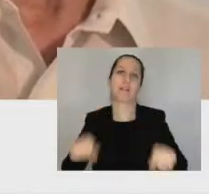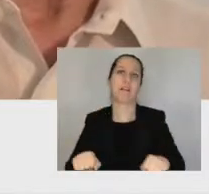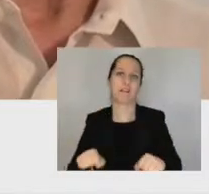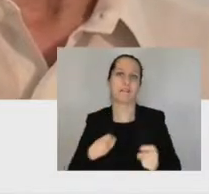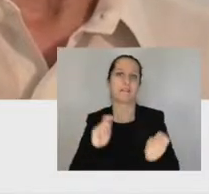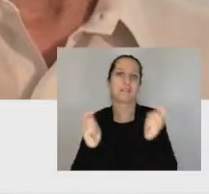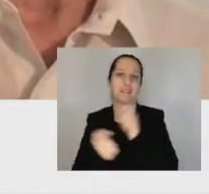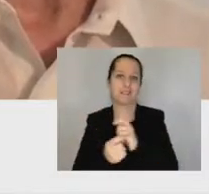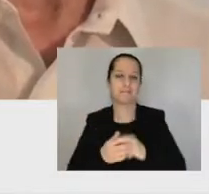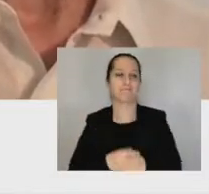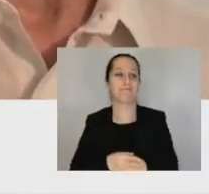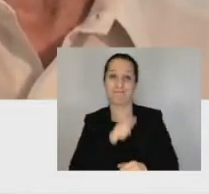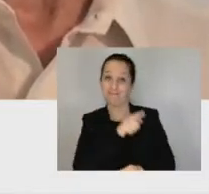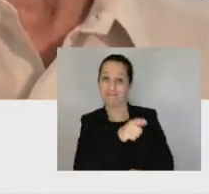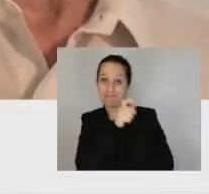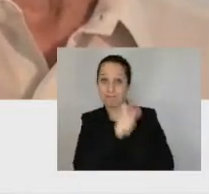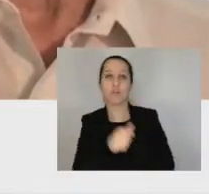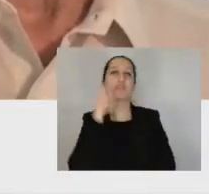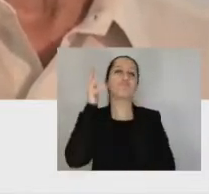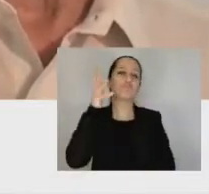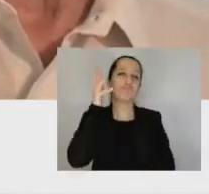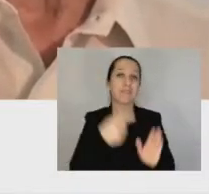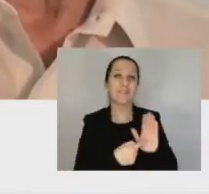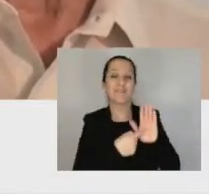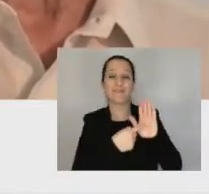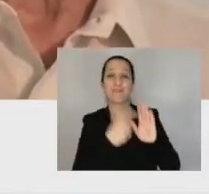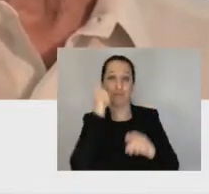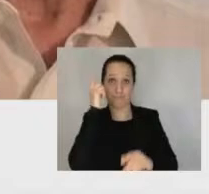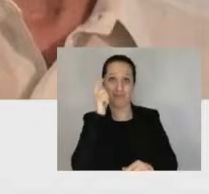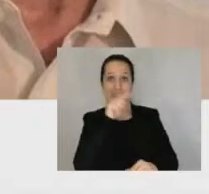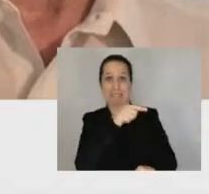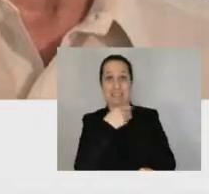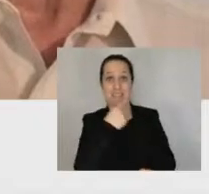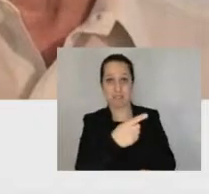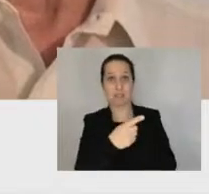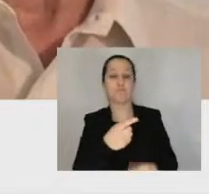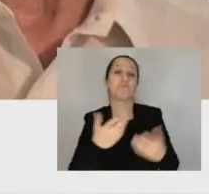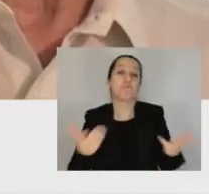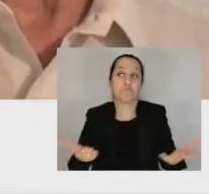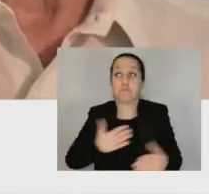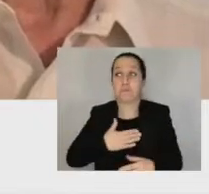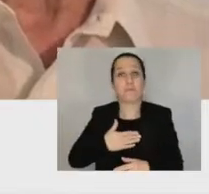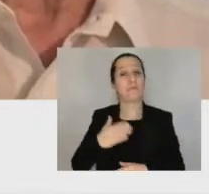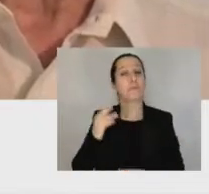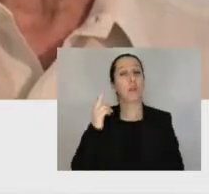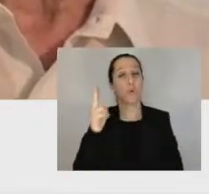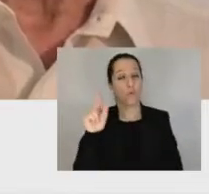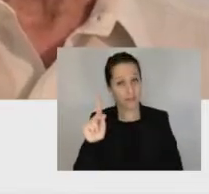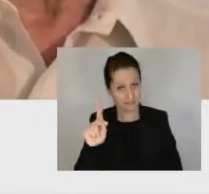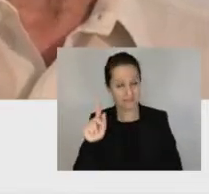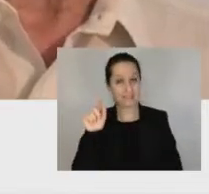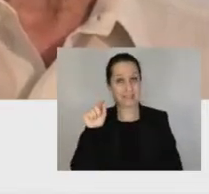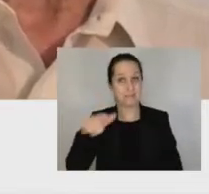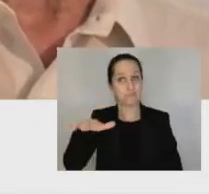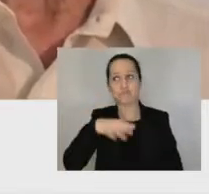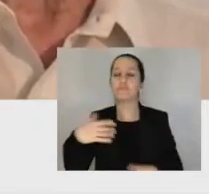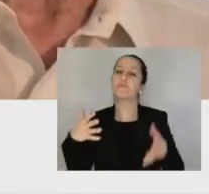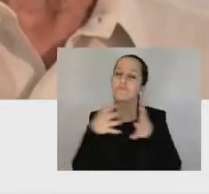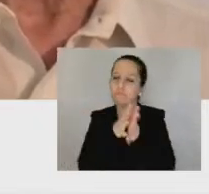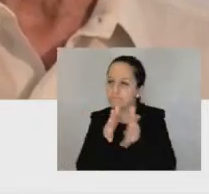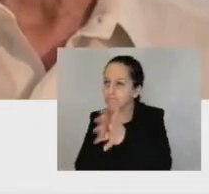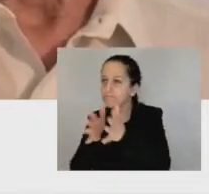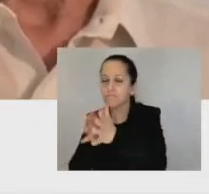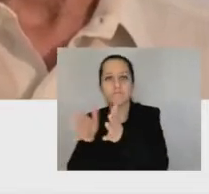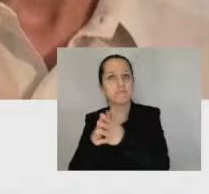in England, my recommendations, which were national, have been taken up by more than 40 local